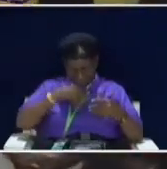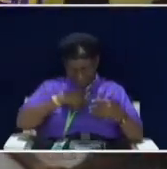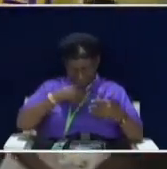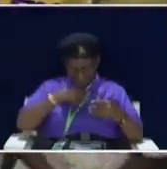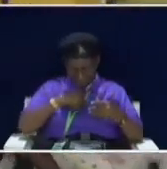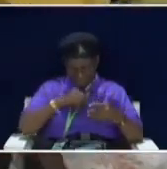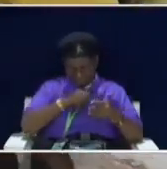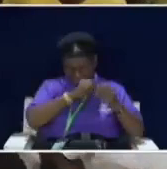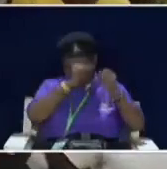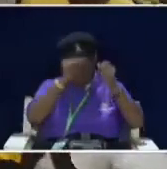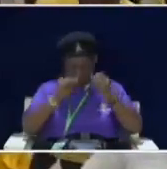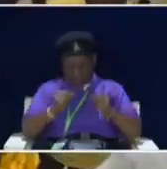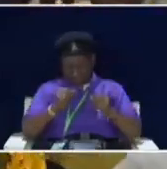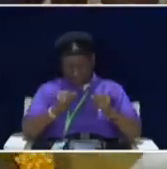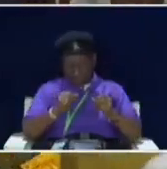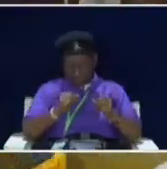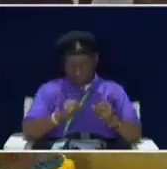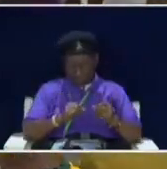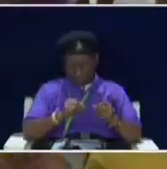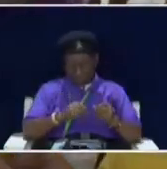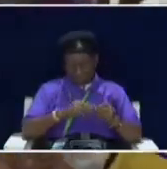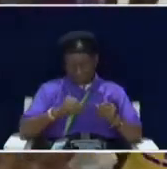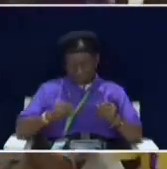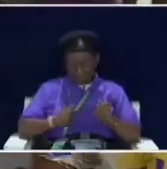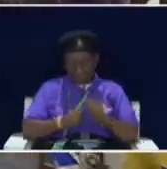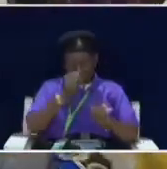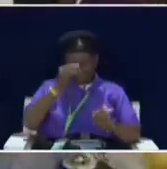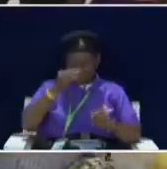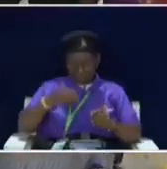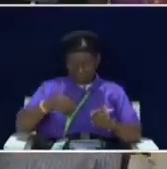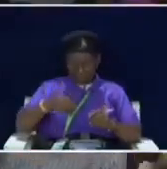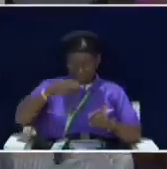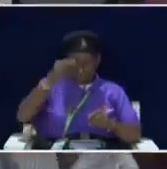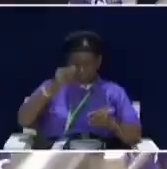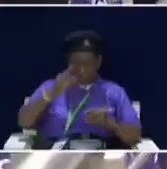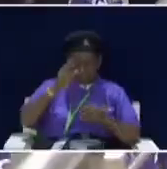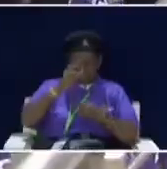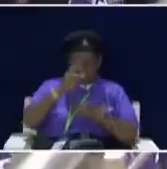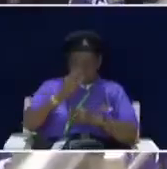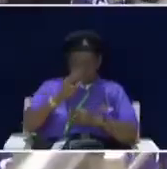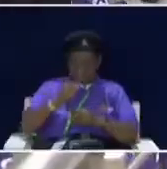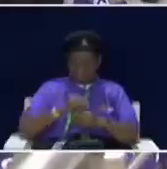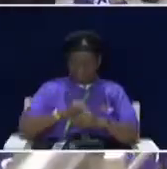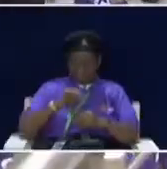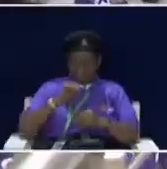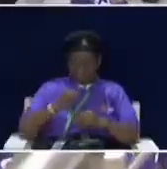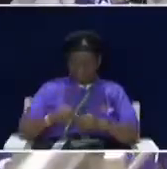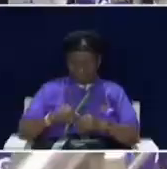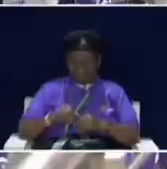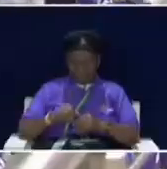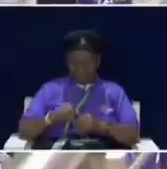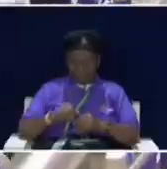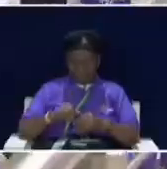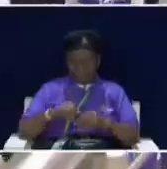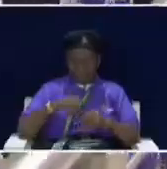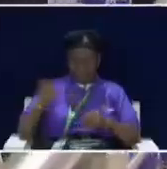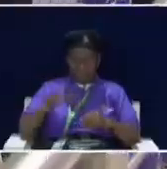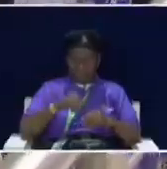Go ahead, cry to God. Those of you on the way, I can see you running, but you have to run a little